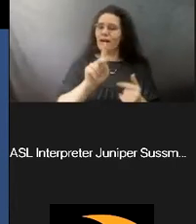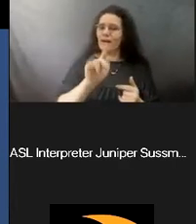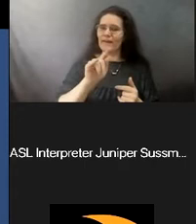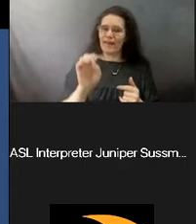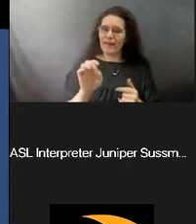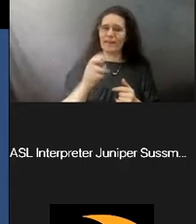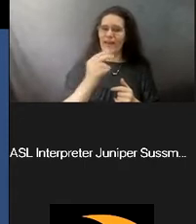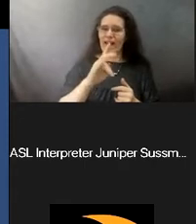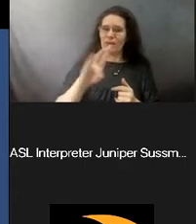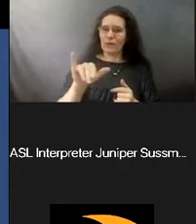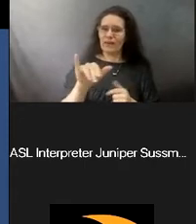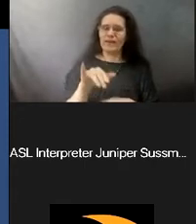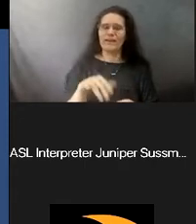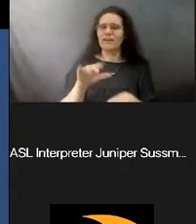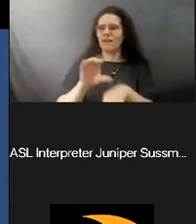Partnership, closing out.